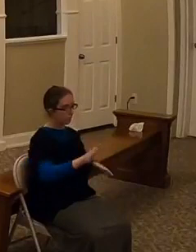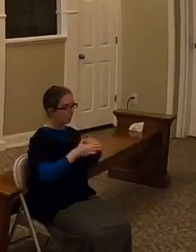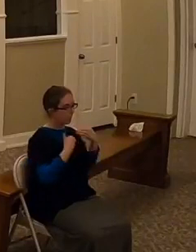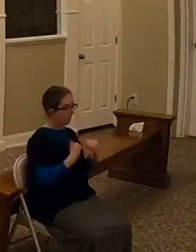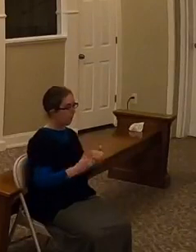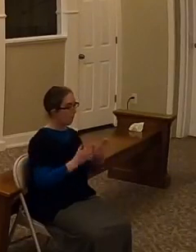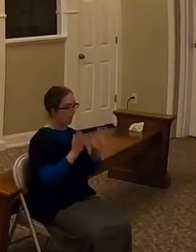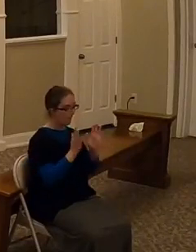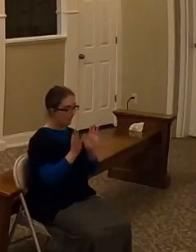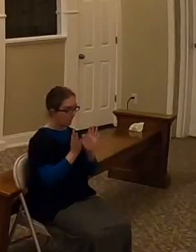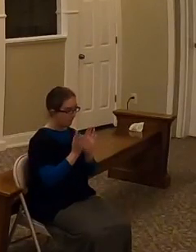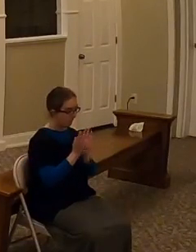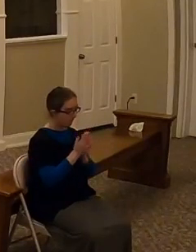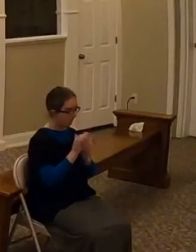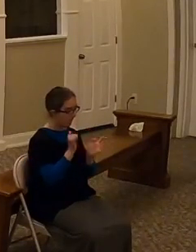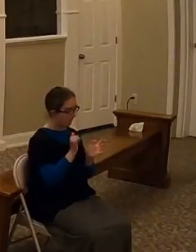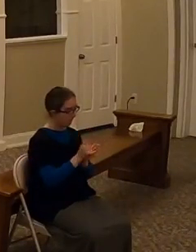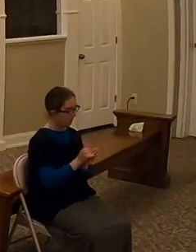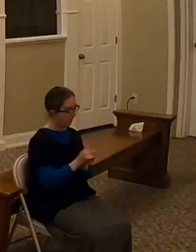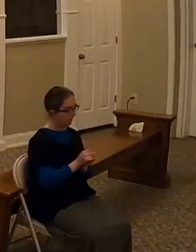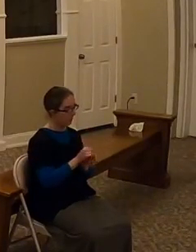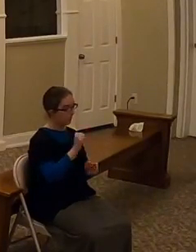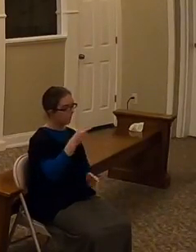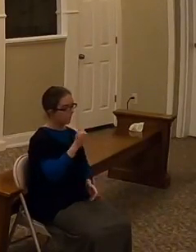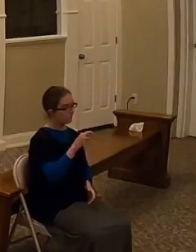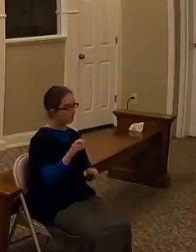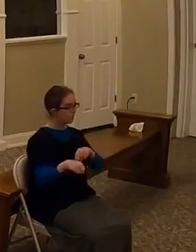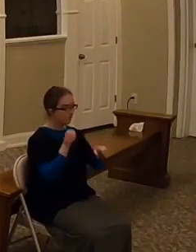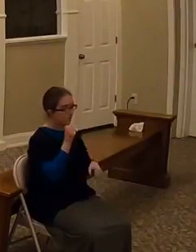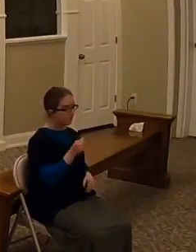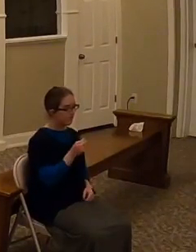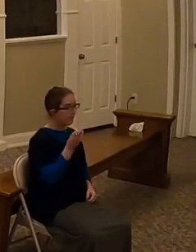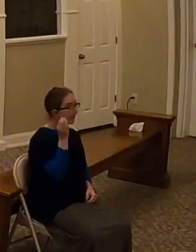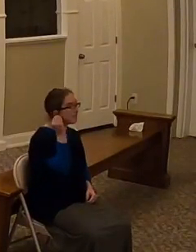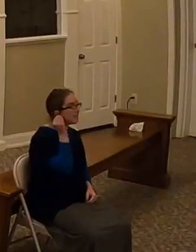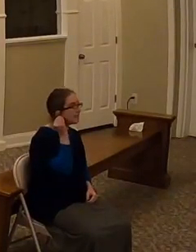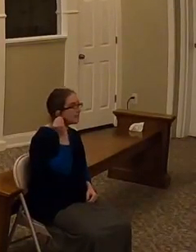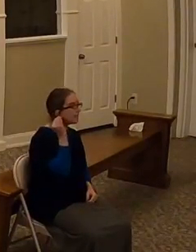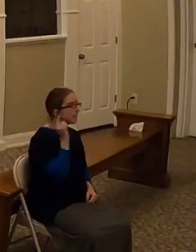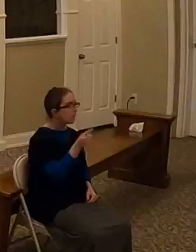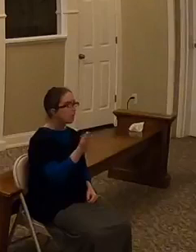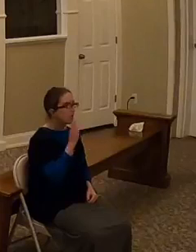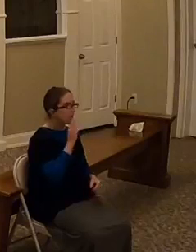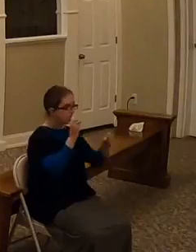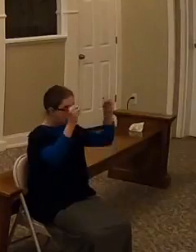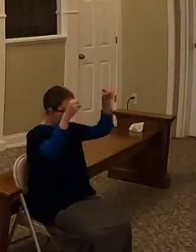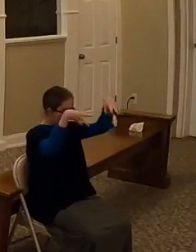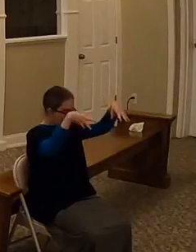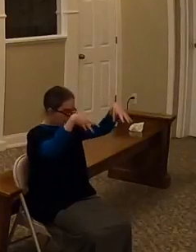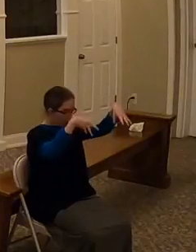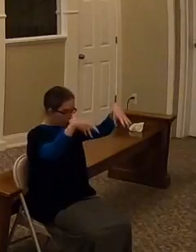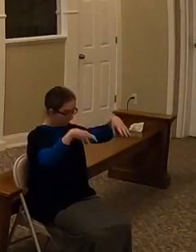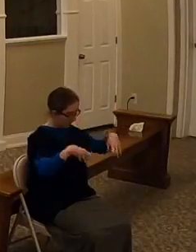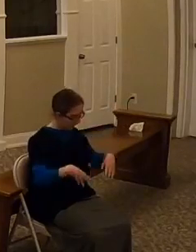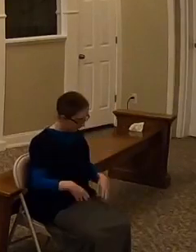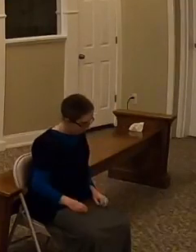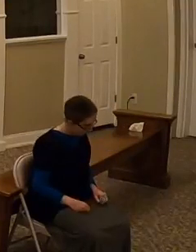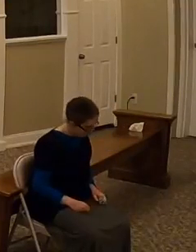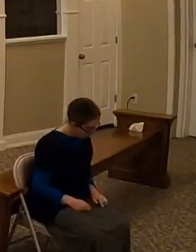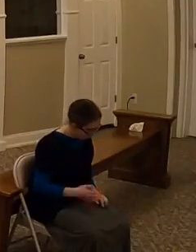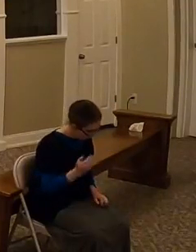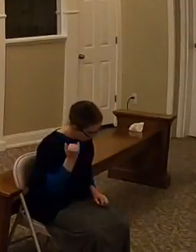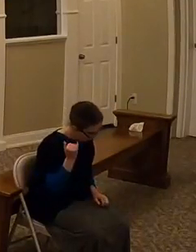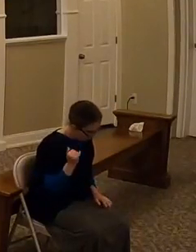You better pray that a shark don't bite your ear off. Because you're going to be loster and lost gets. Amen. You know